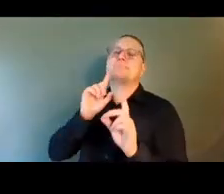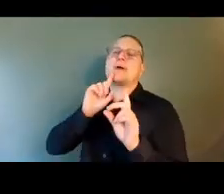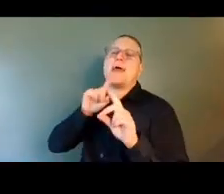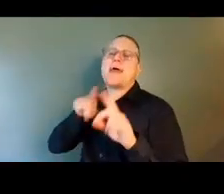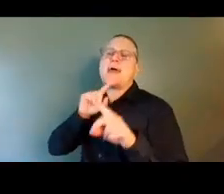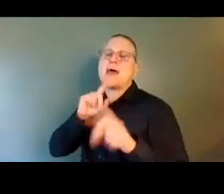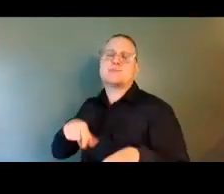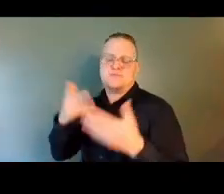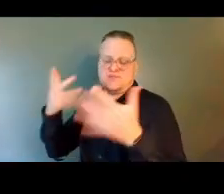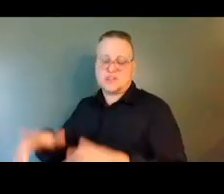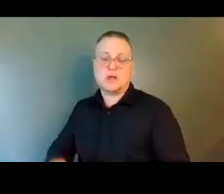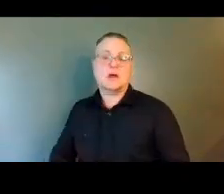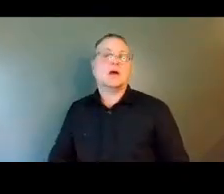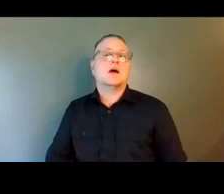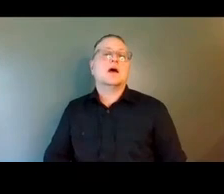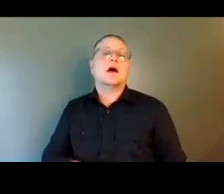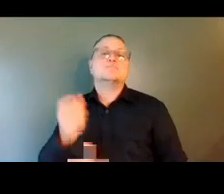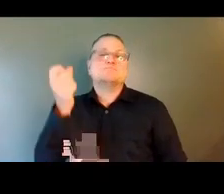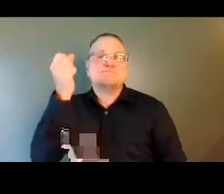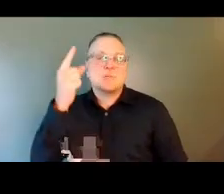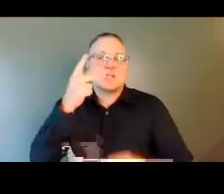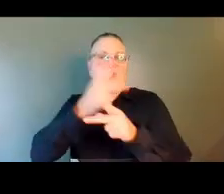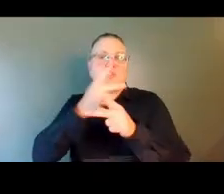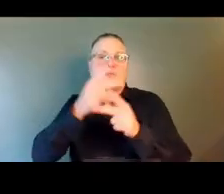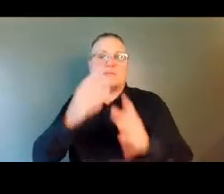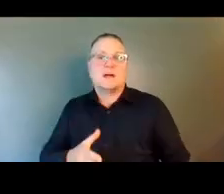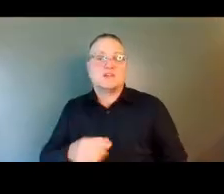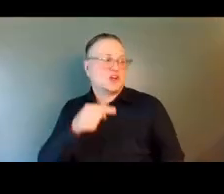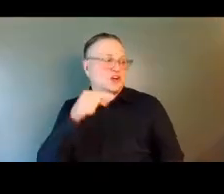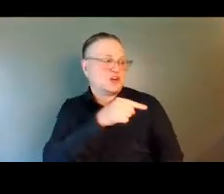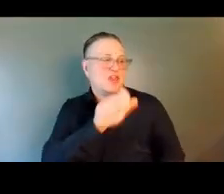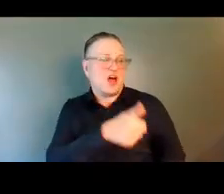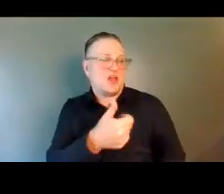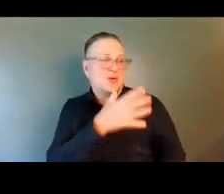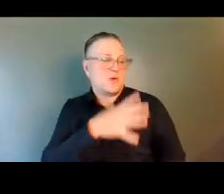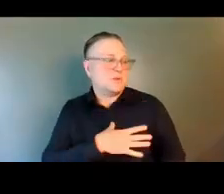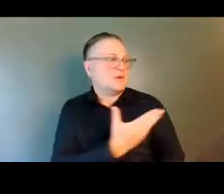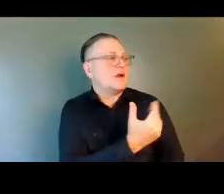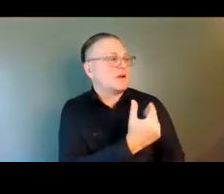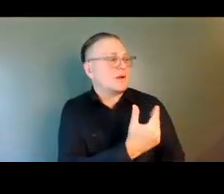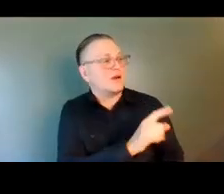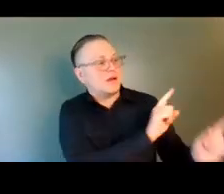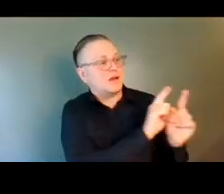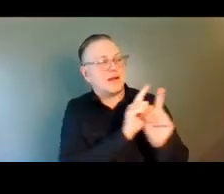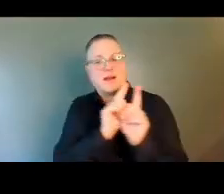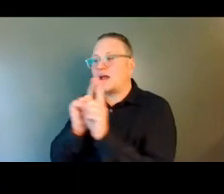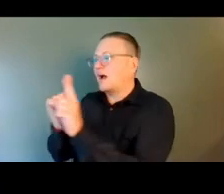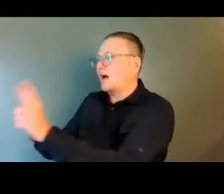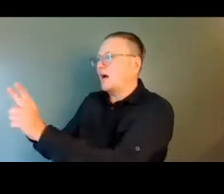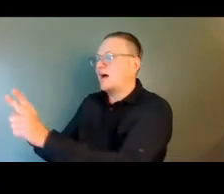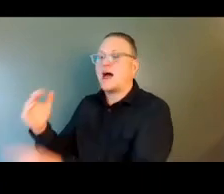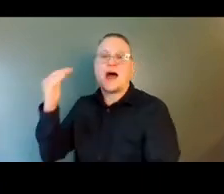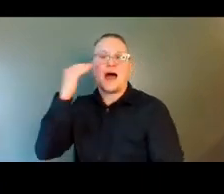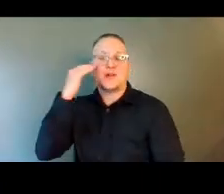back to another room and talk to her. And I knew at that point I wasn't going to get hired, because even though it was